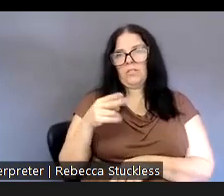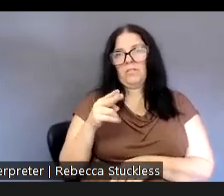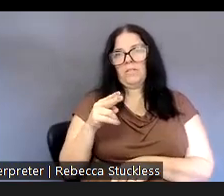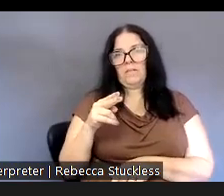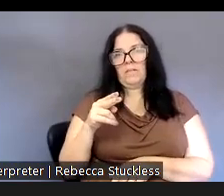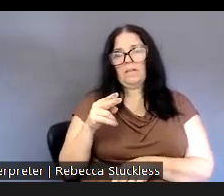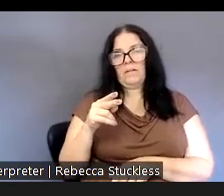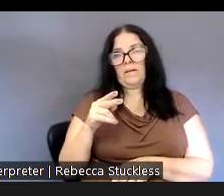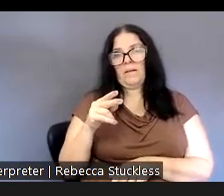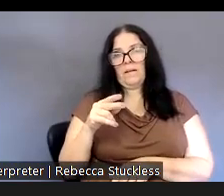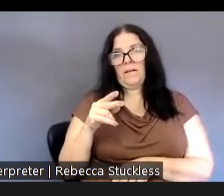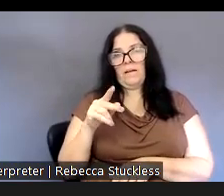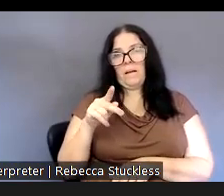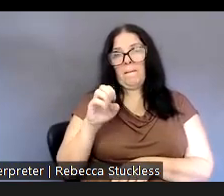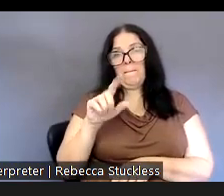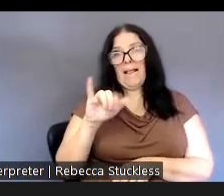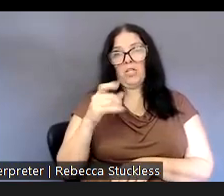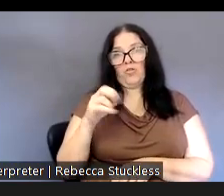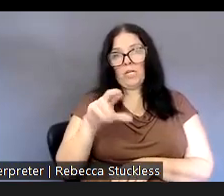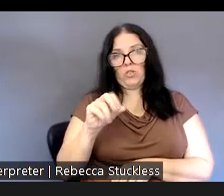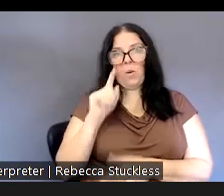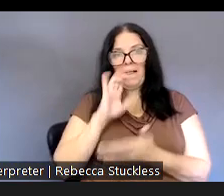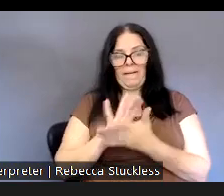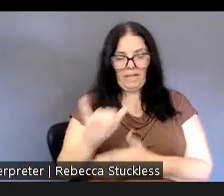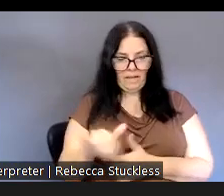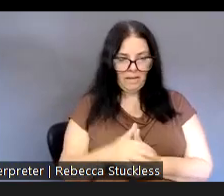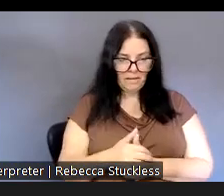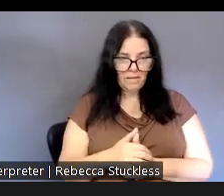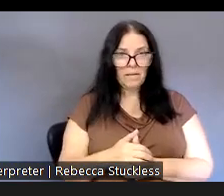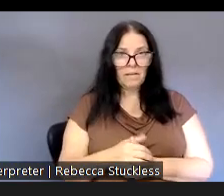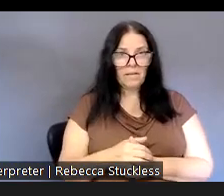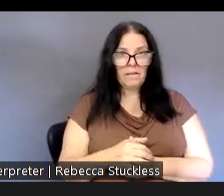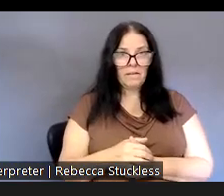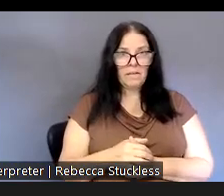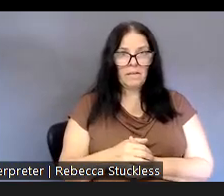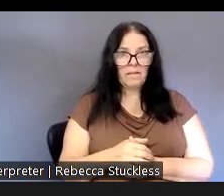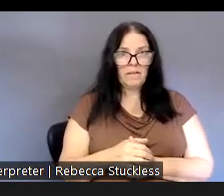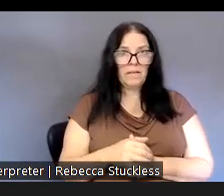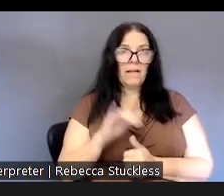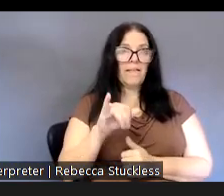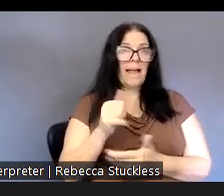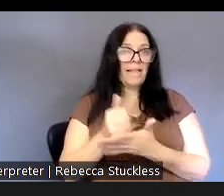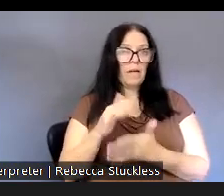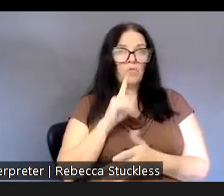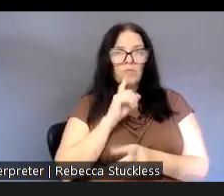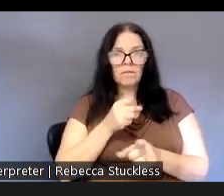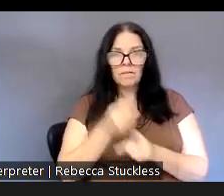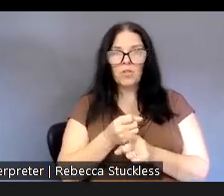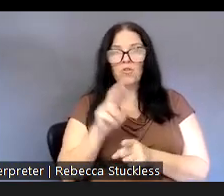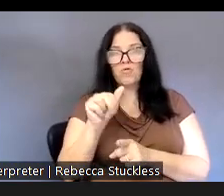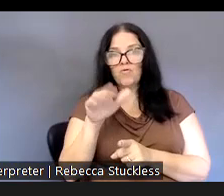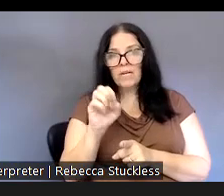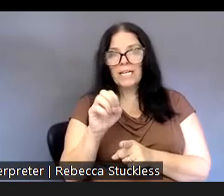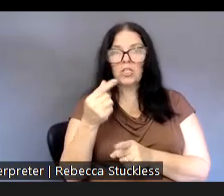These therapists tend to emphasize collective influences on mental health, such as race, gender, identity, over and